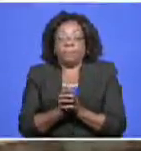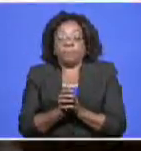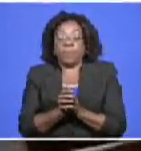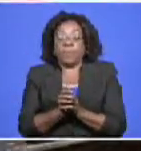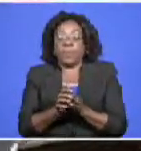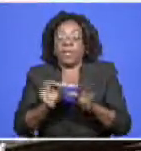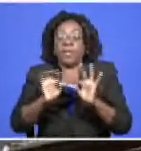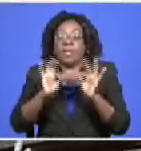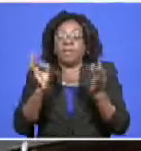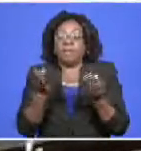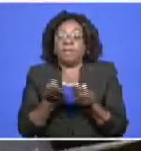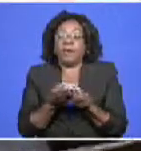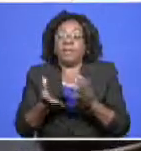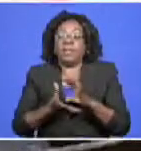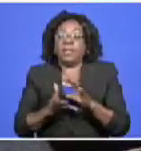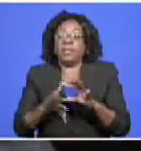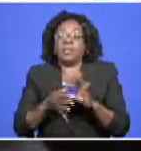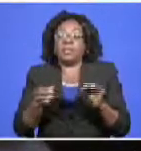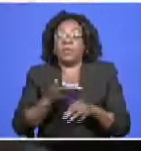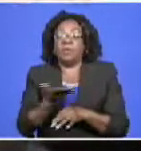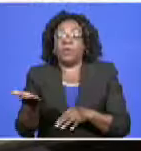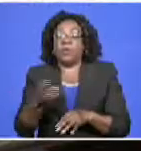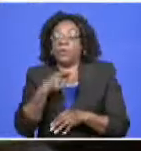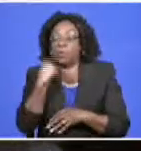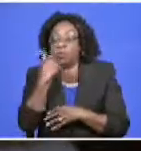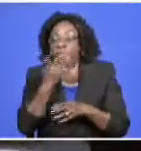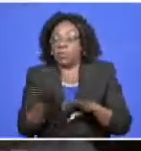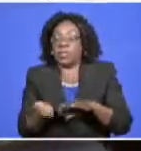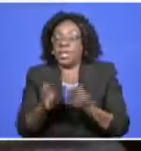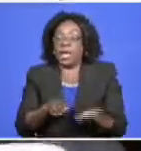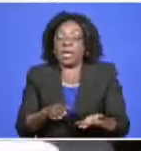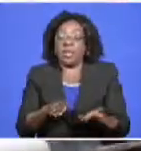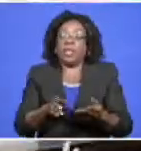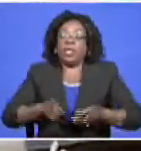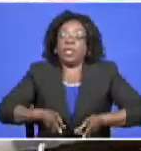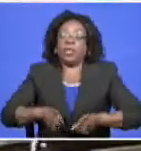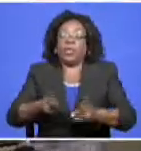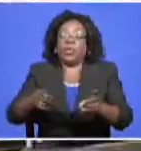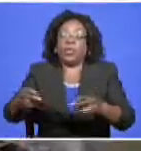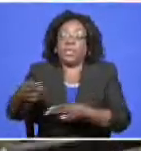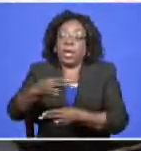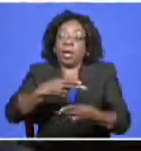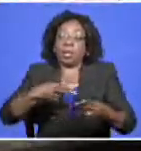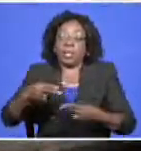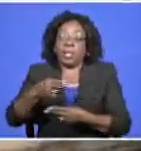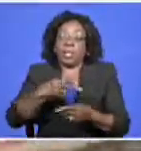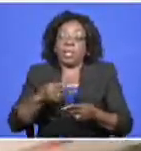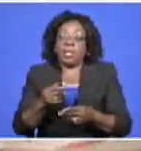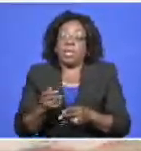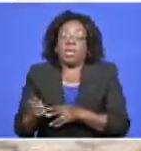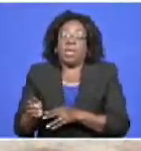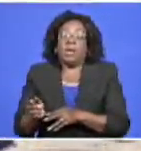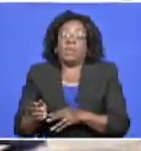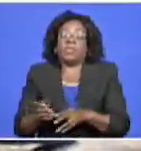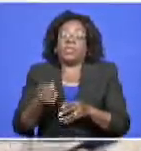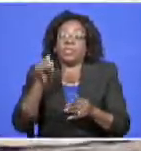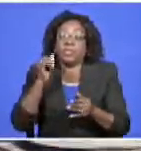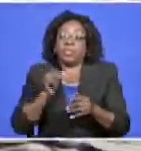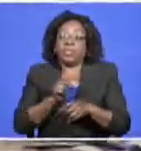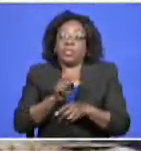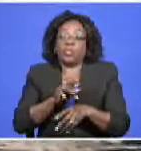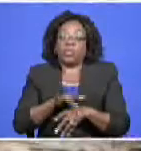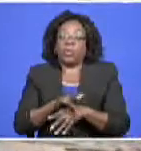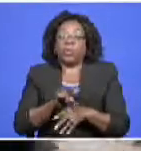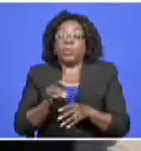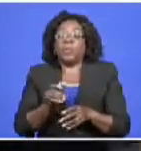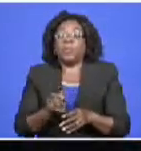families of those who perished during Hurricane Dorian could soon get the closure they're seeking as a government announced the pending burial of an undisclosed